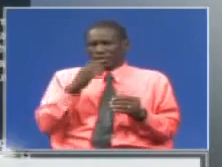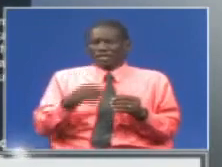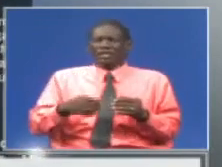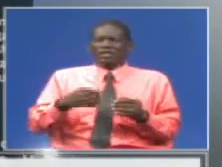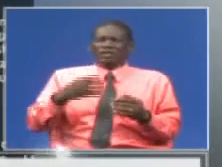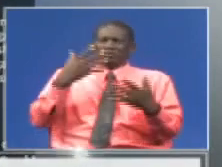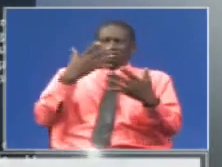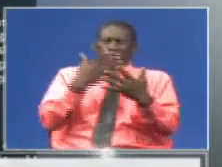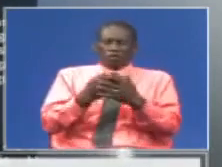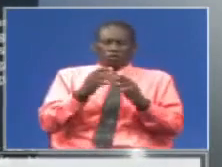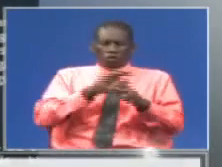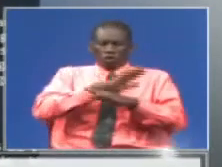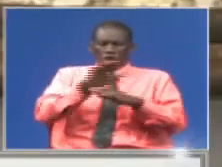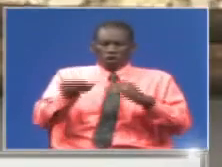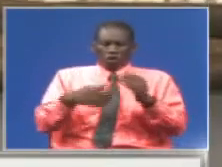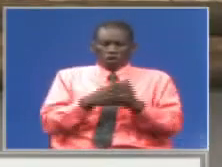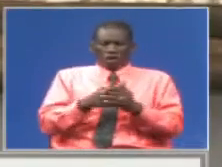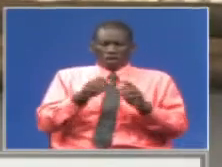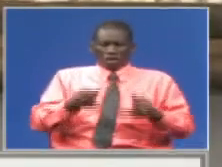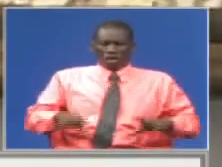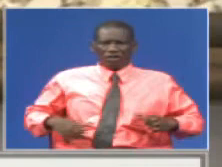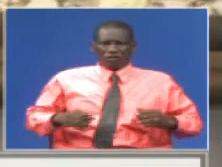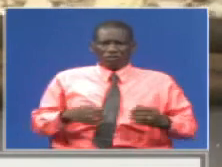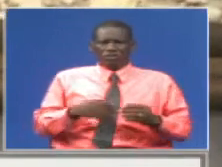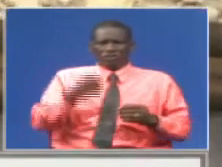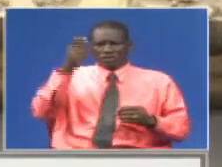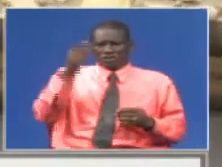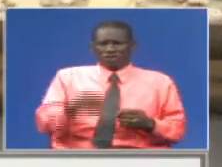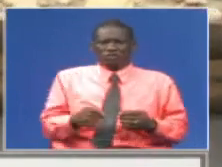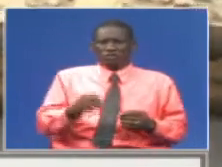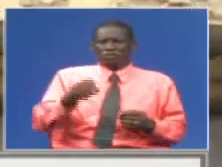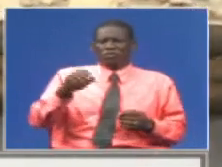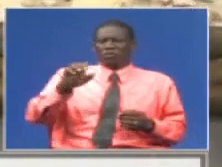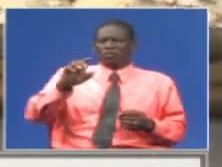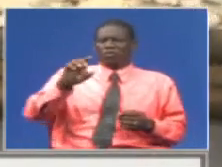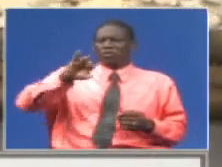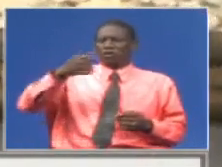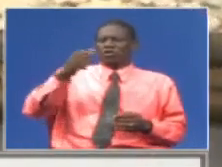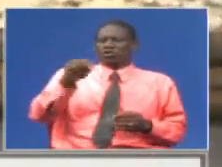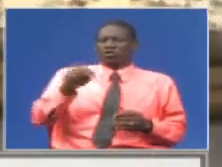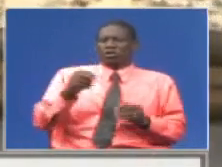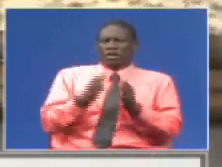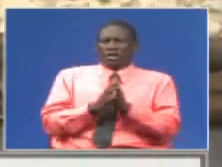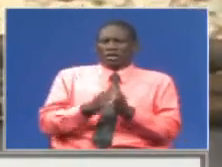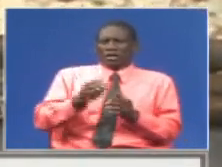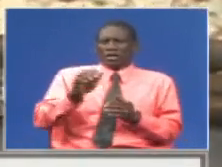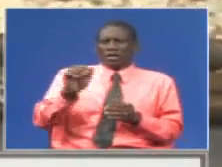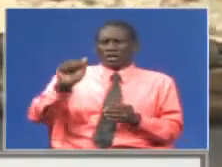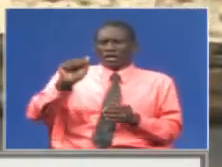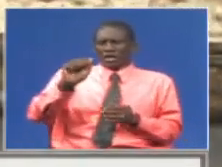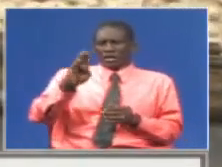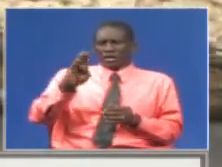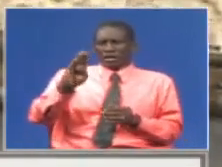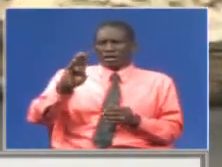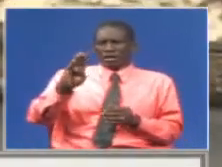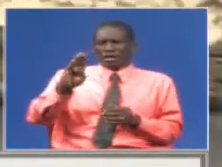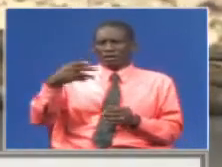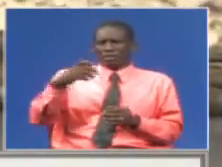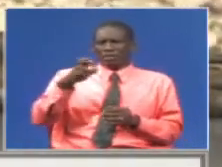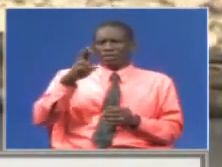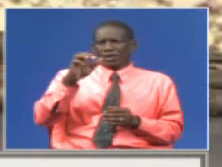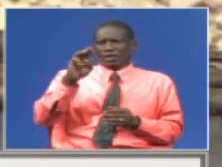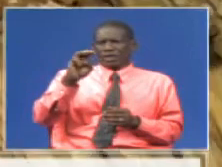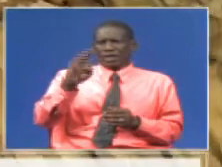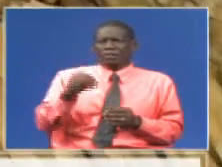were requested for RTLM leaders Ferdinand Nahimana and John Bosco Barayagwiza. They were charged with genocide, incitement